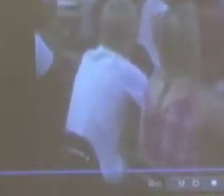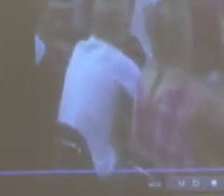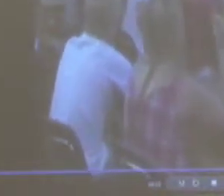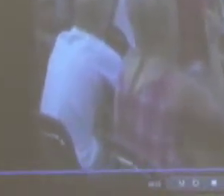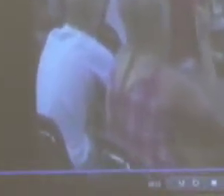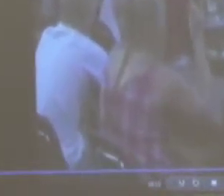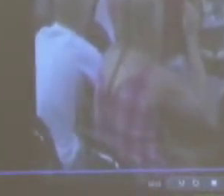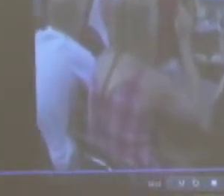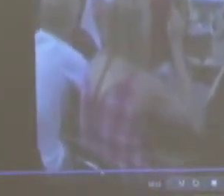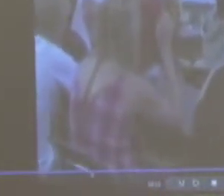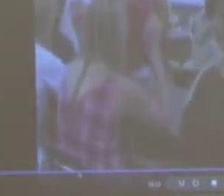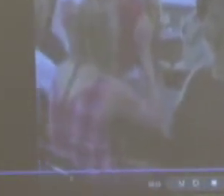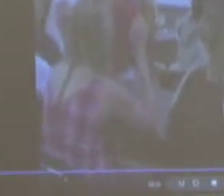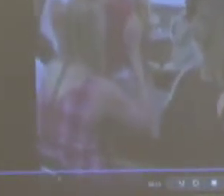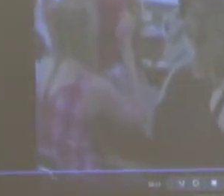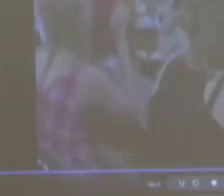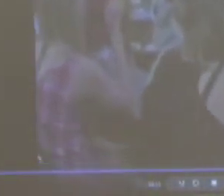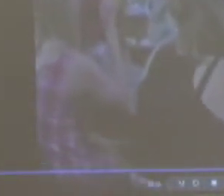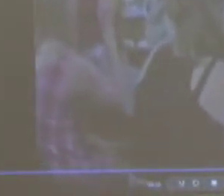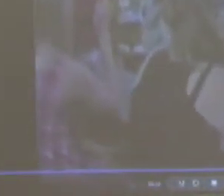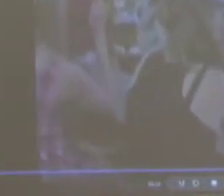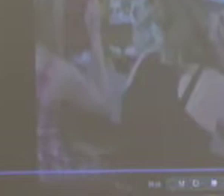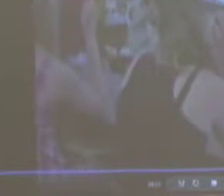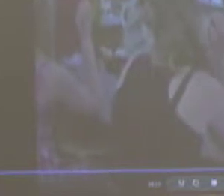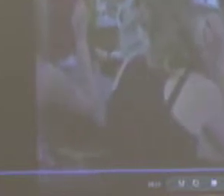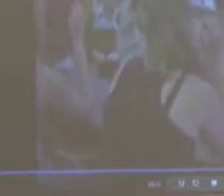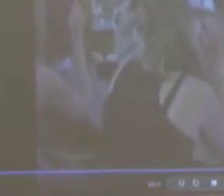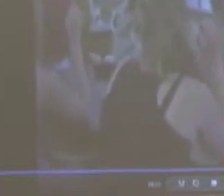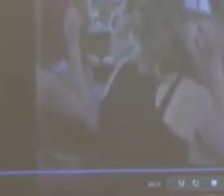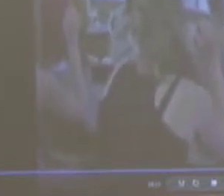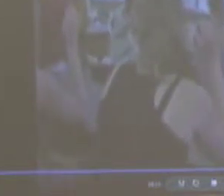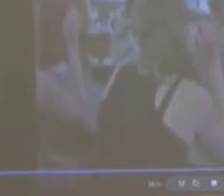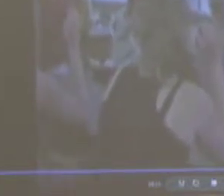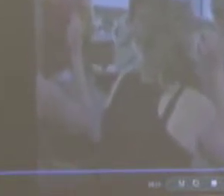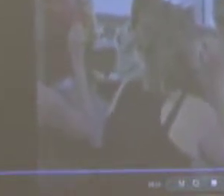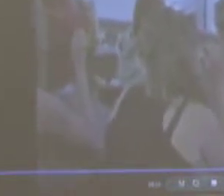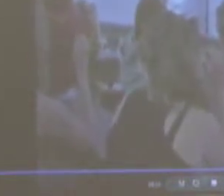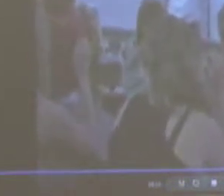Slope is 0 because there's no change for Joe. He doesn't go up or down.